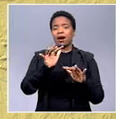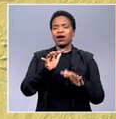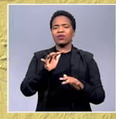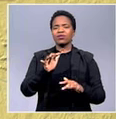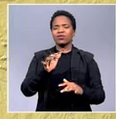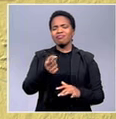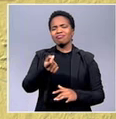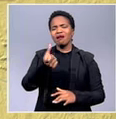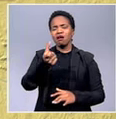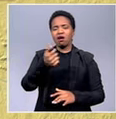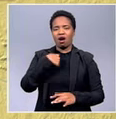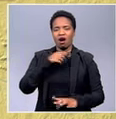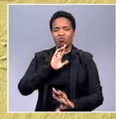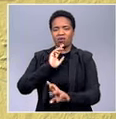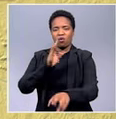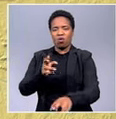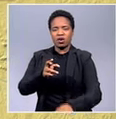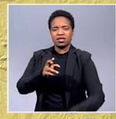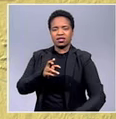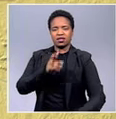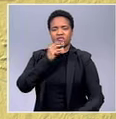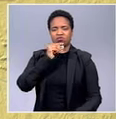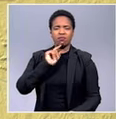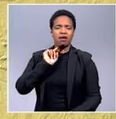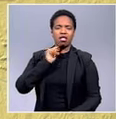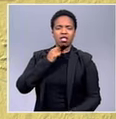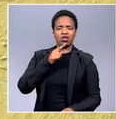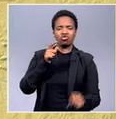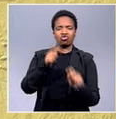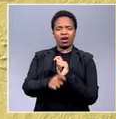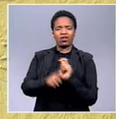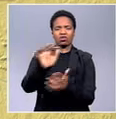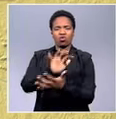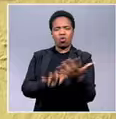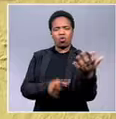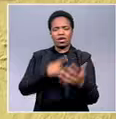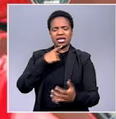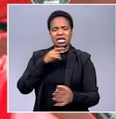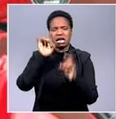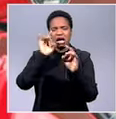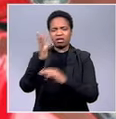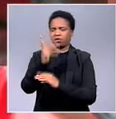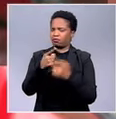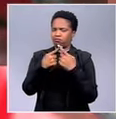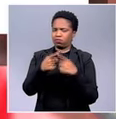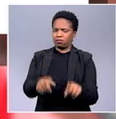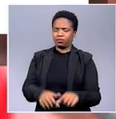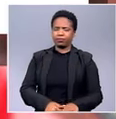trying to suppress legitimate debate about the ills that are facing South Africa.